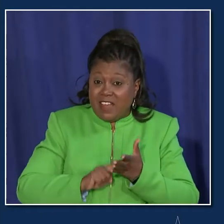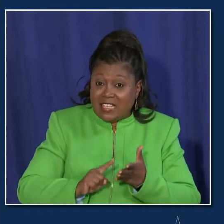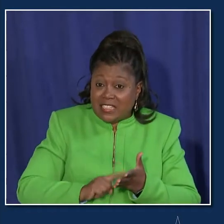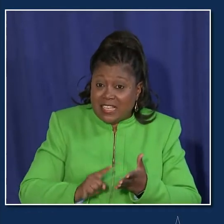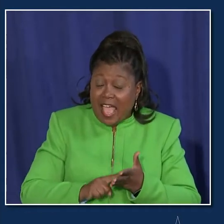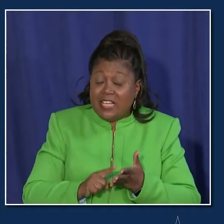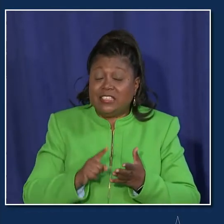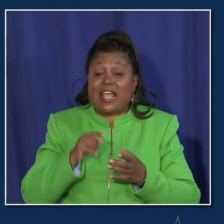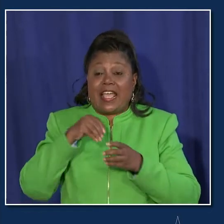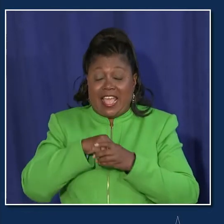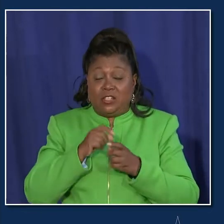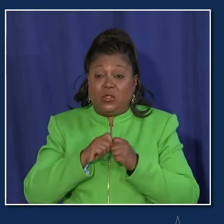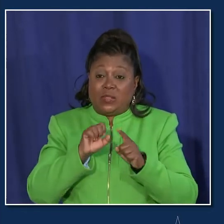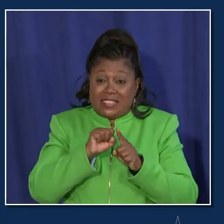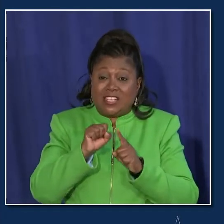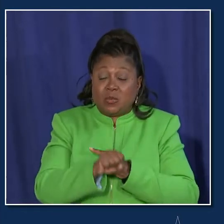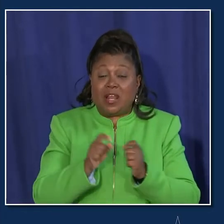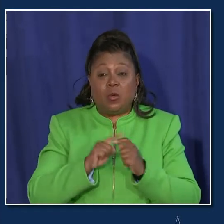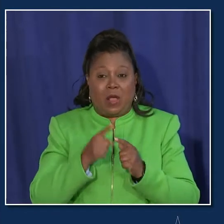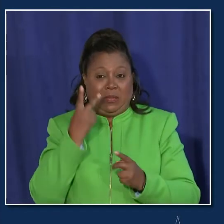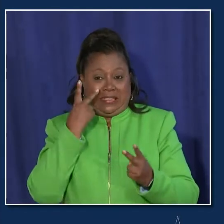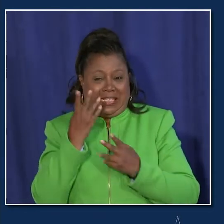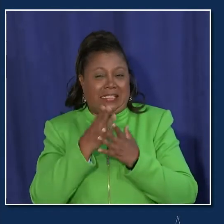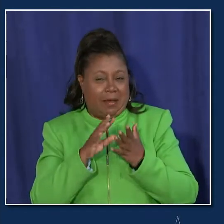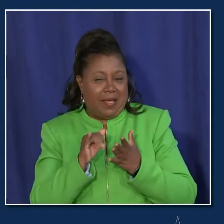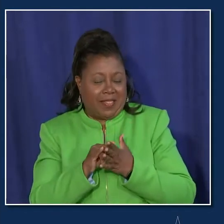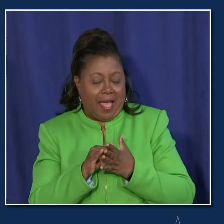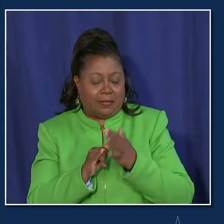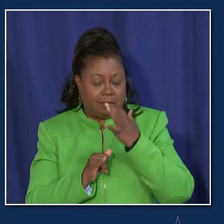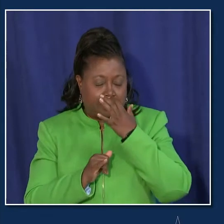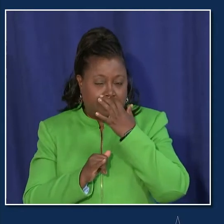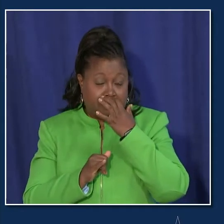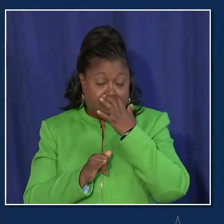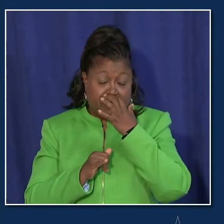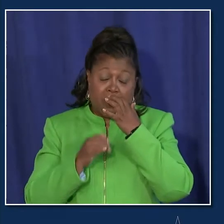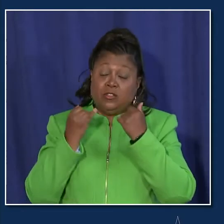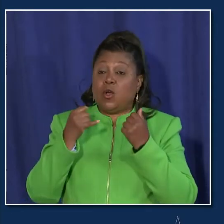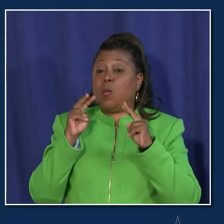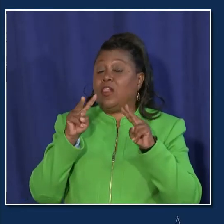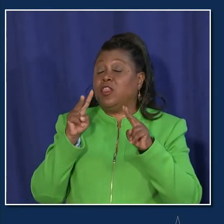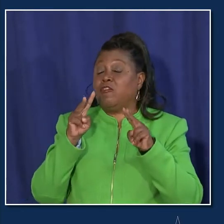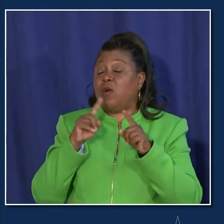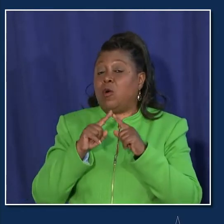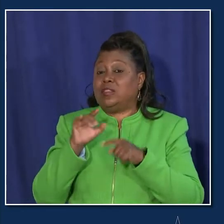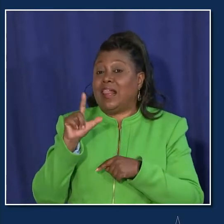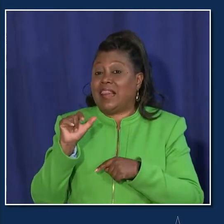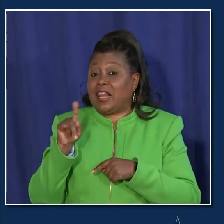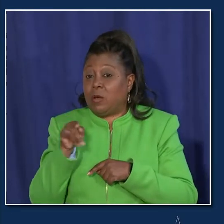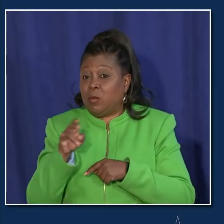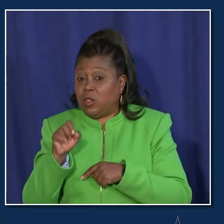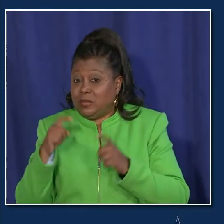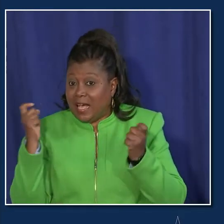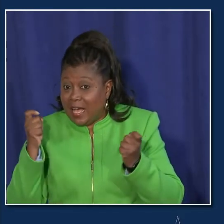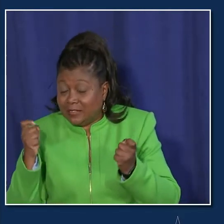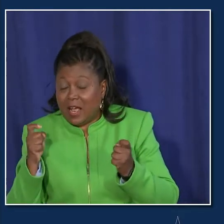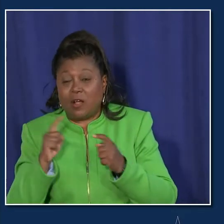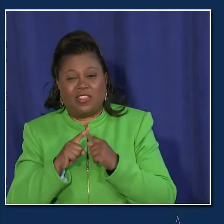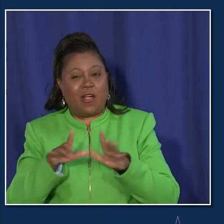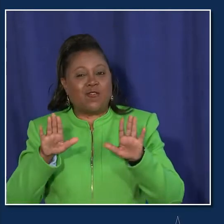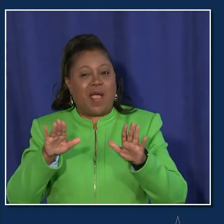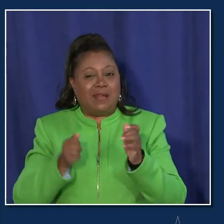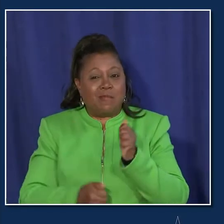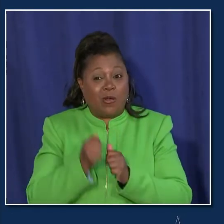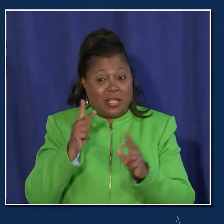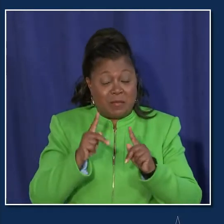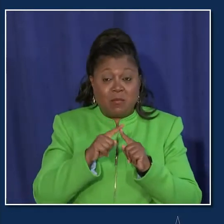investigations into situations where we've seen some of that. So we're looking forward to Lollapalooza. The great